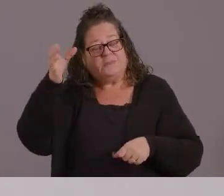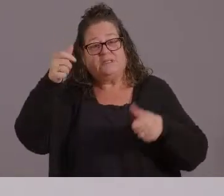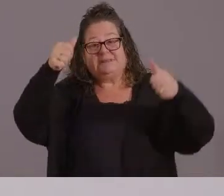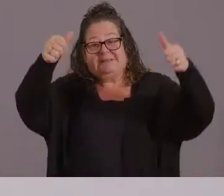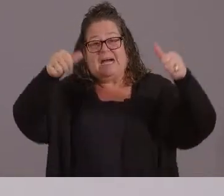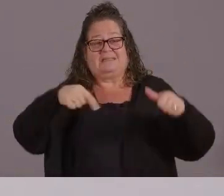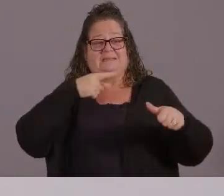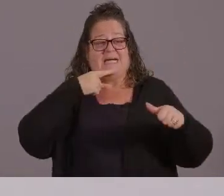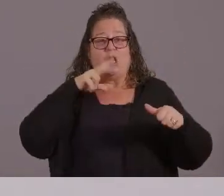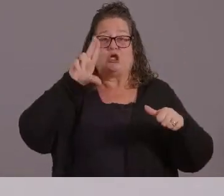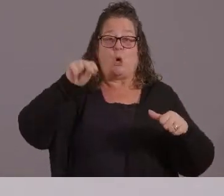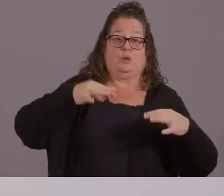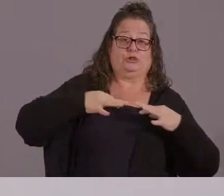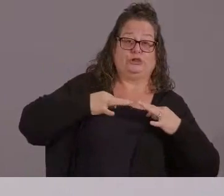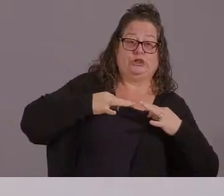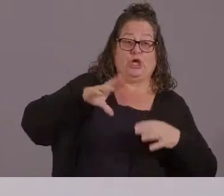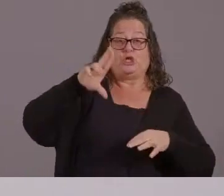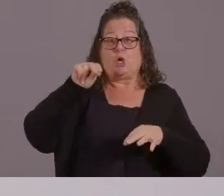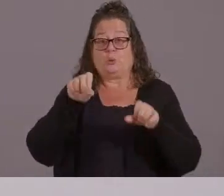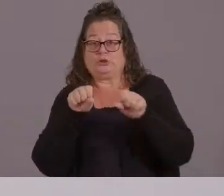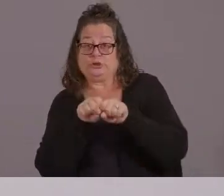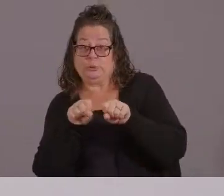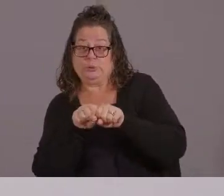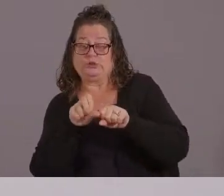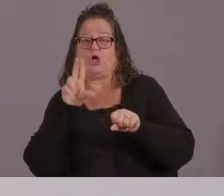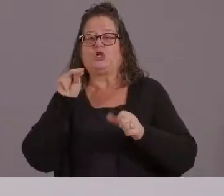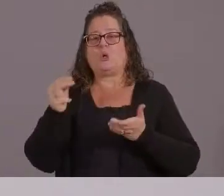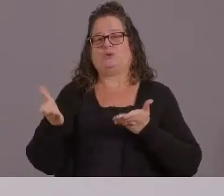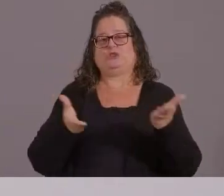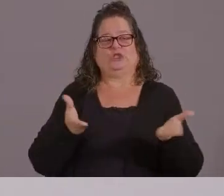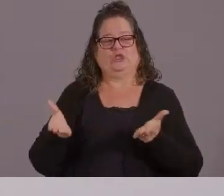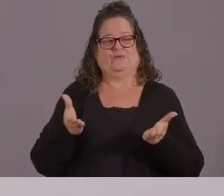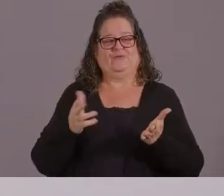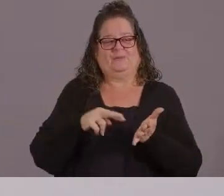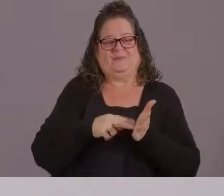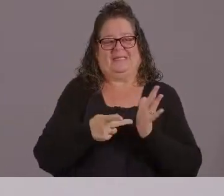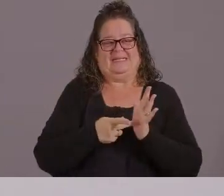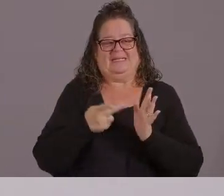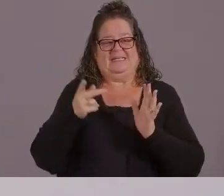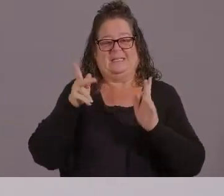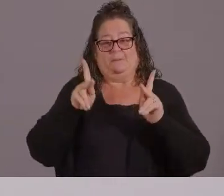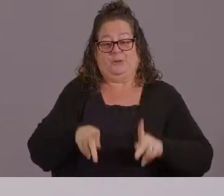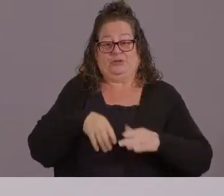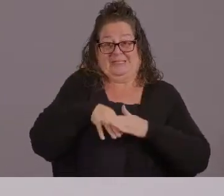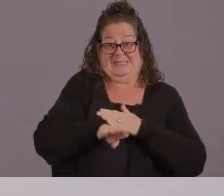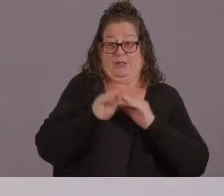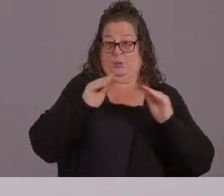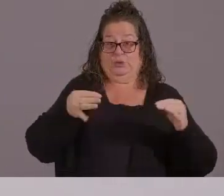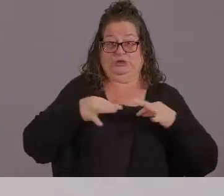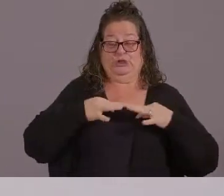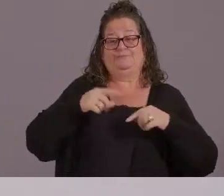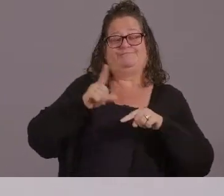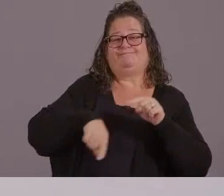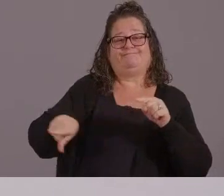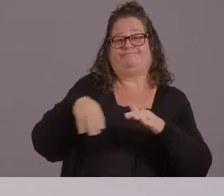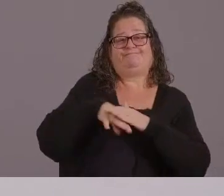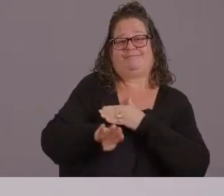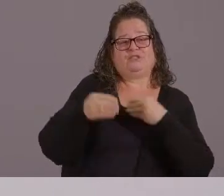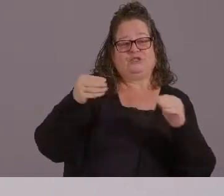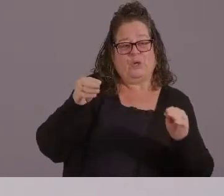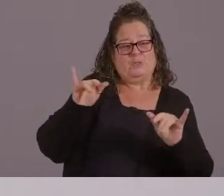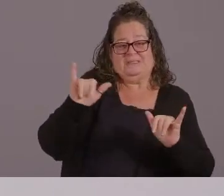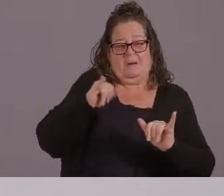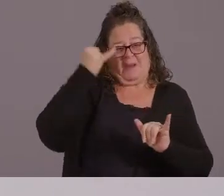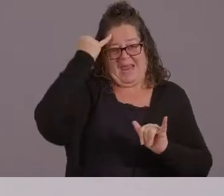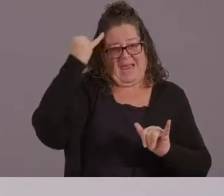to require those types of mitigation strategies. They weren't taken away from the businesses. And so, you know, it would